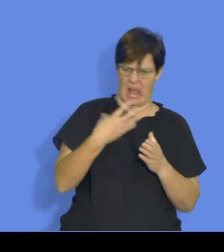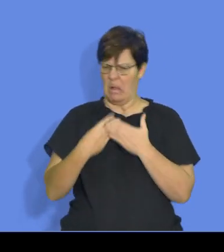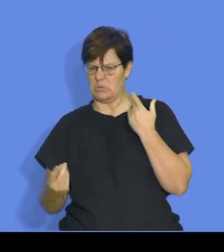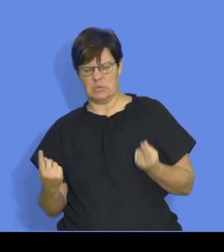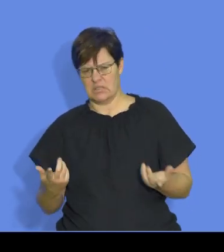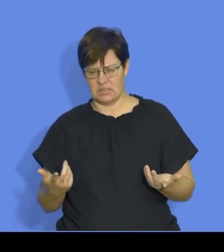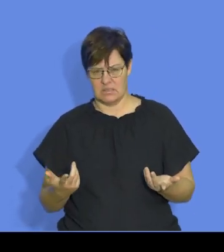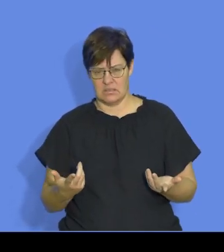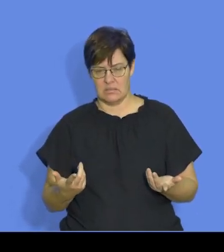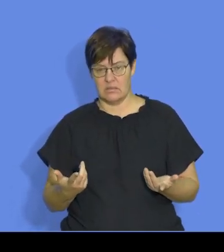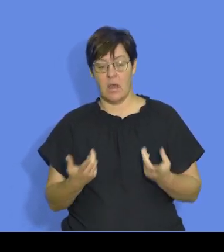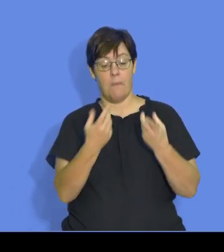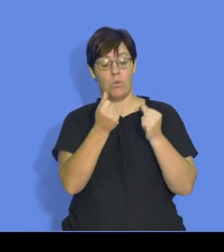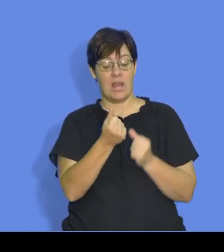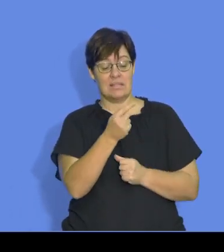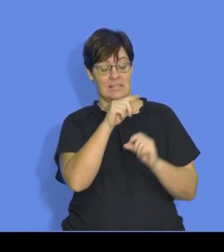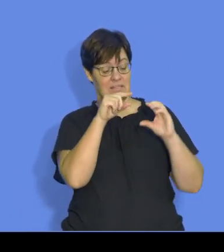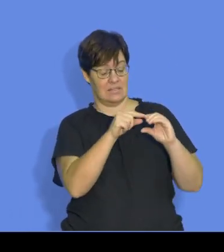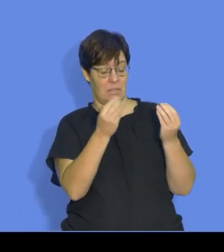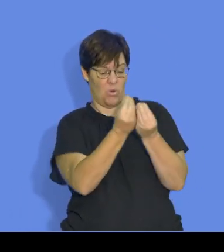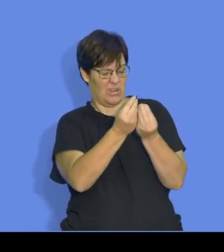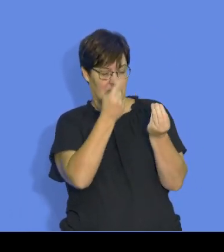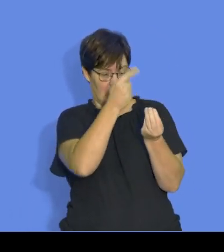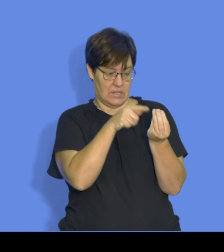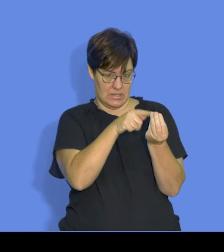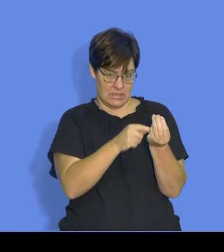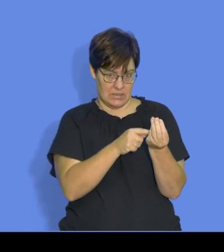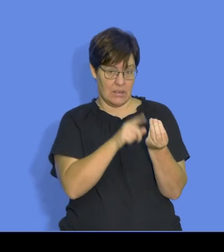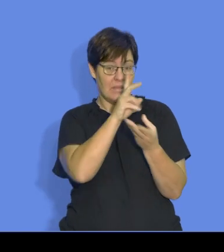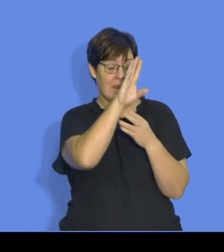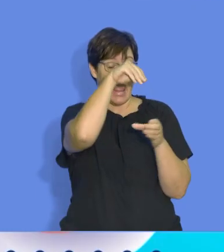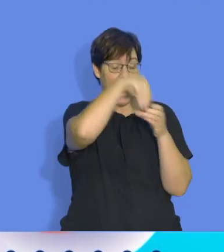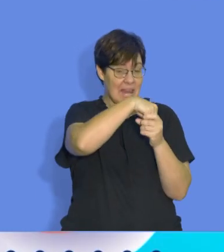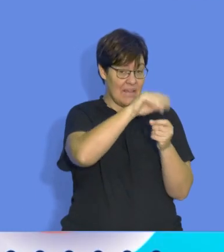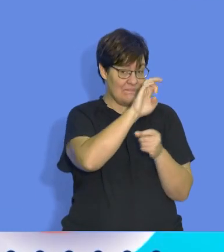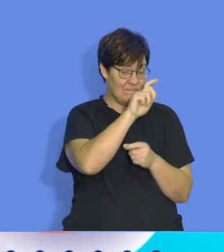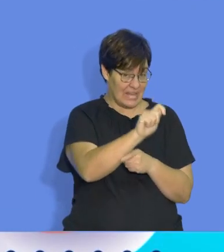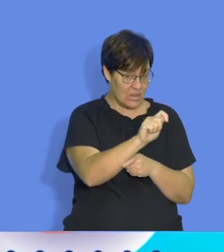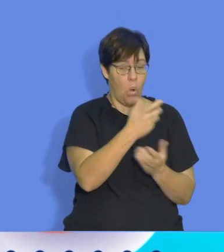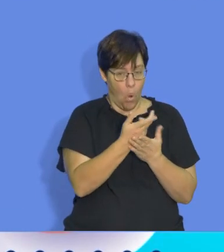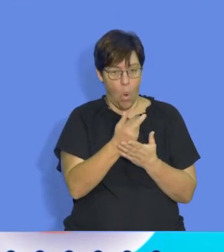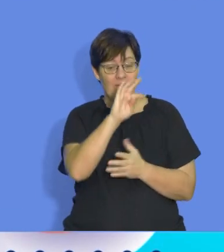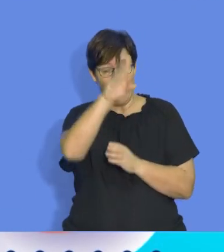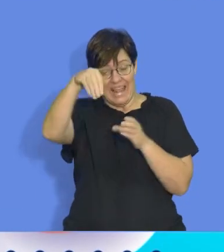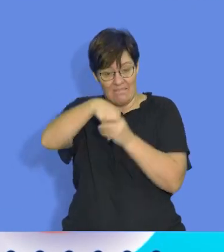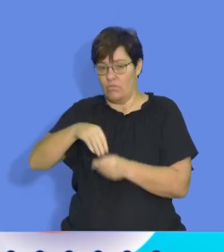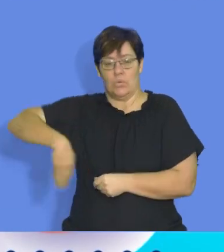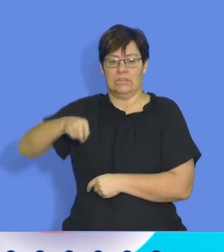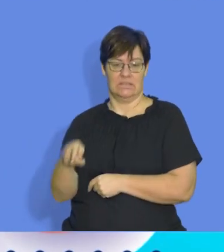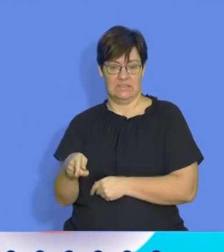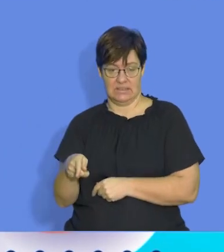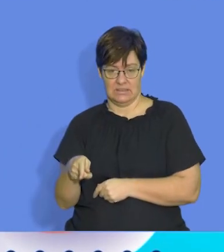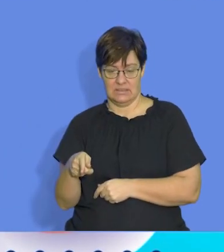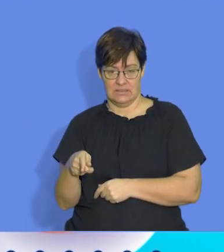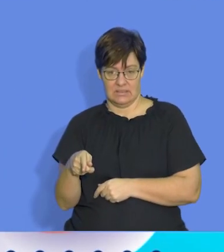when you're dealing with the price of an item, you say it either includes the VAT or it excludes the VAT. Now, here